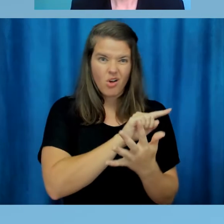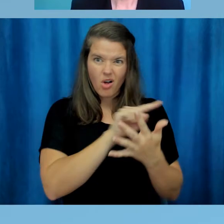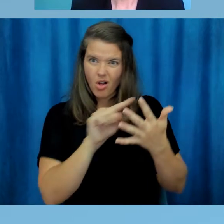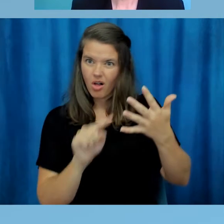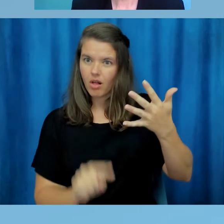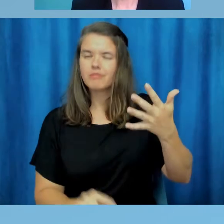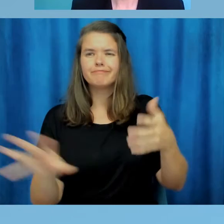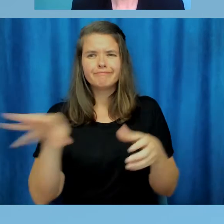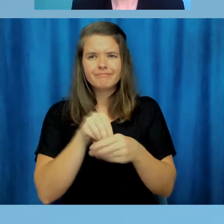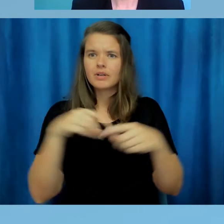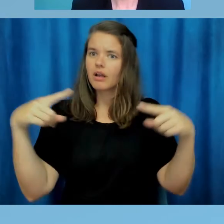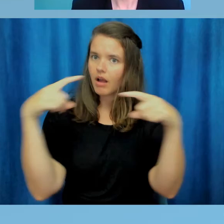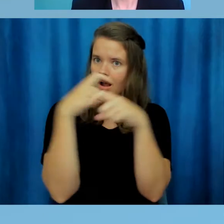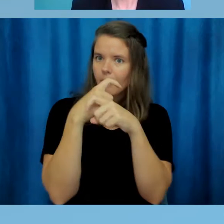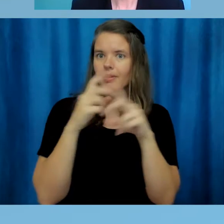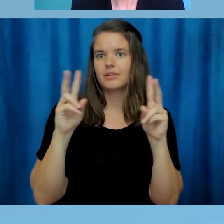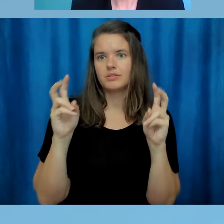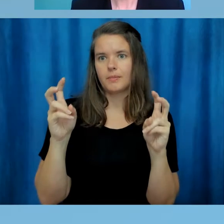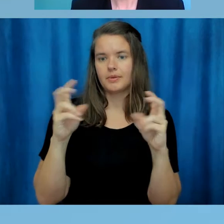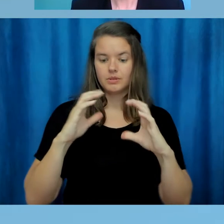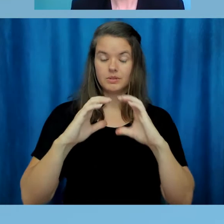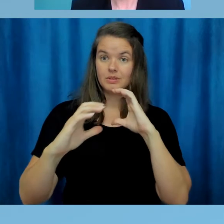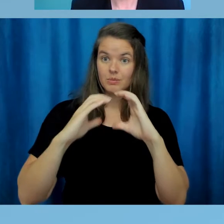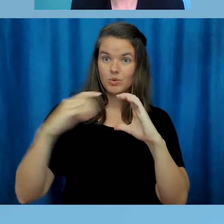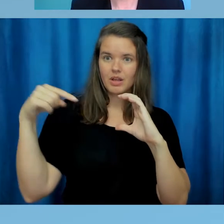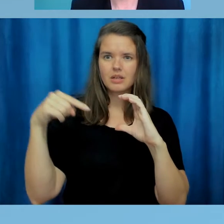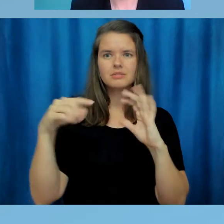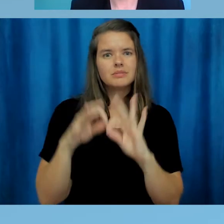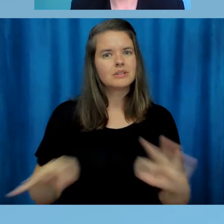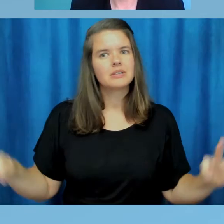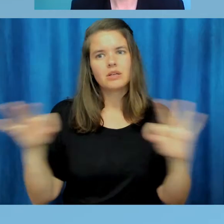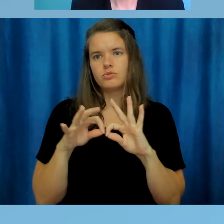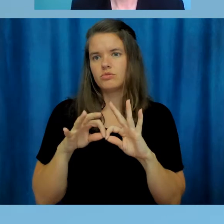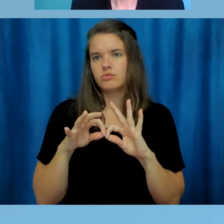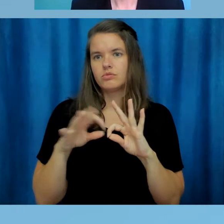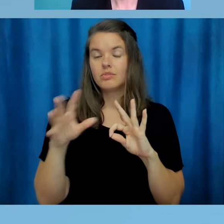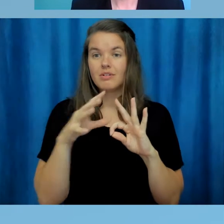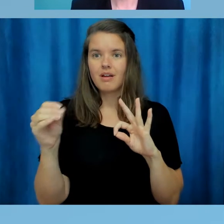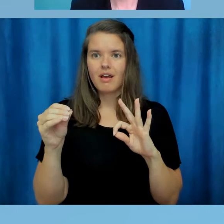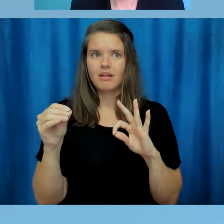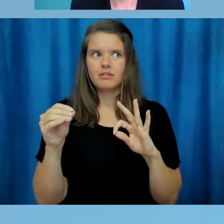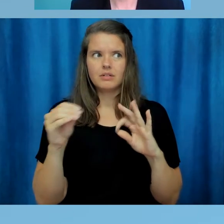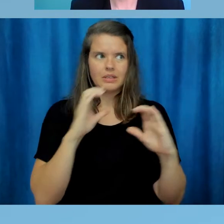topics where communication is essential,